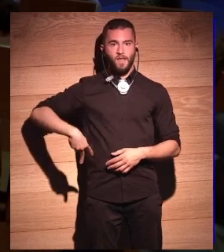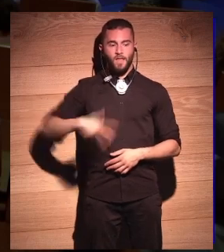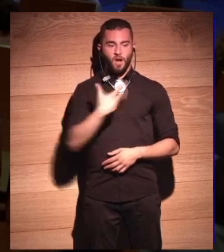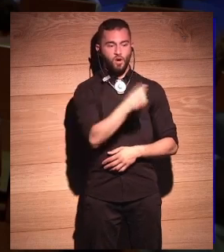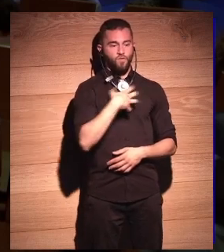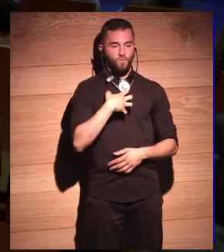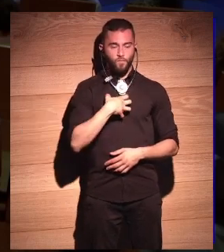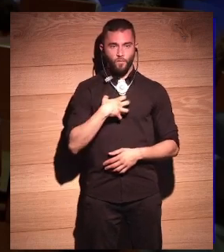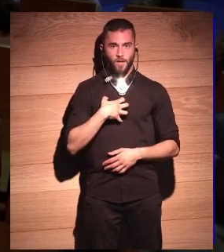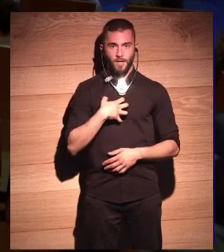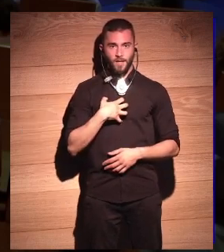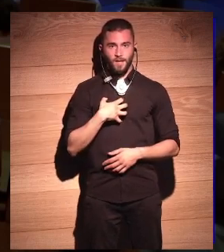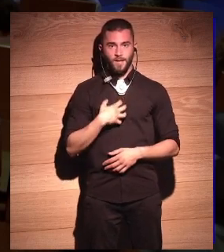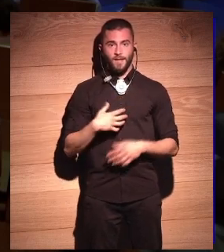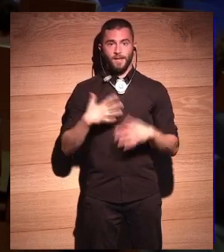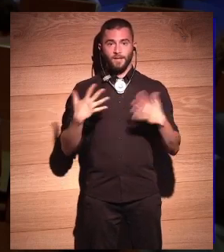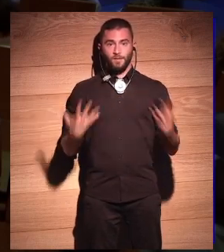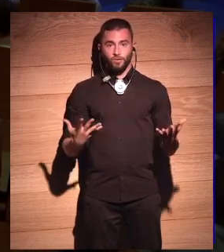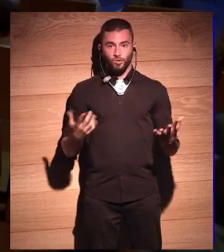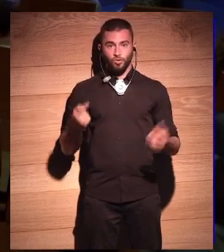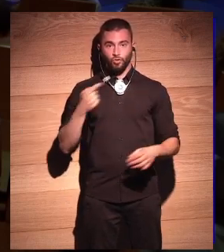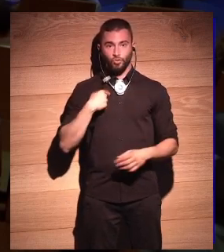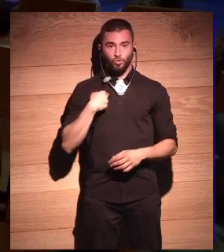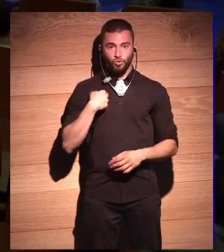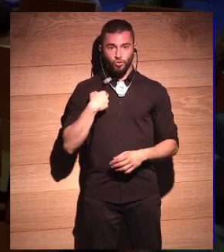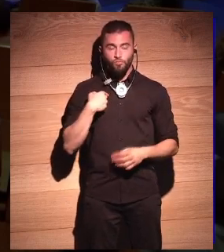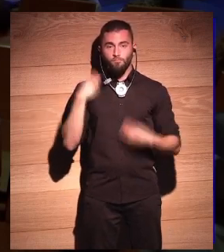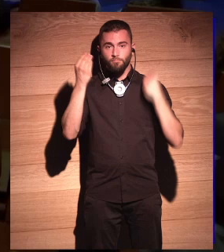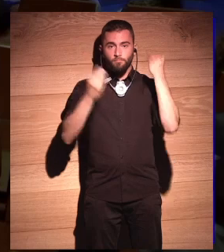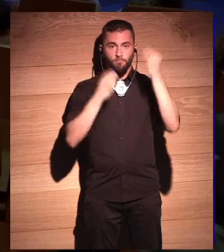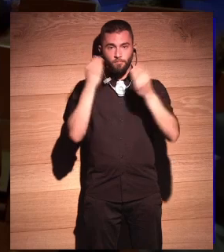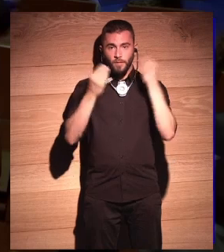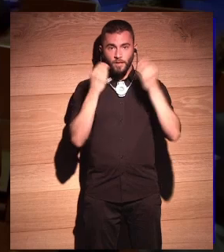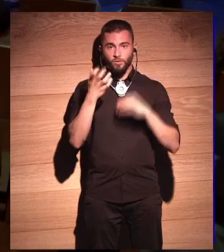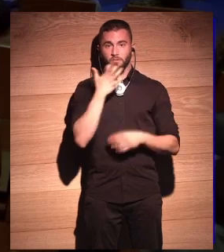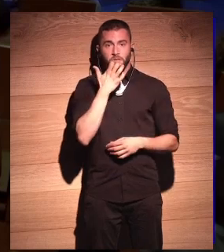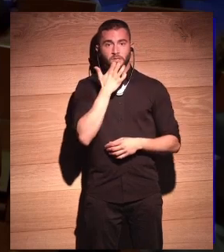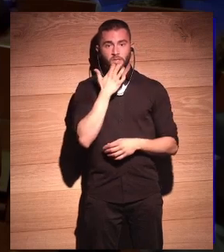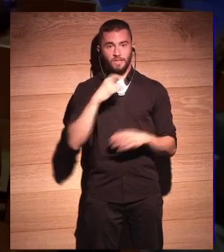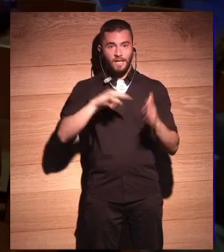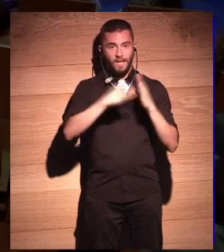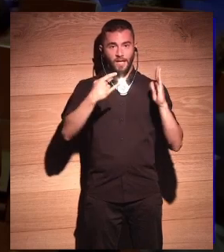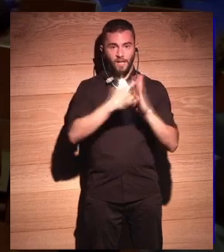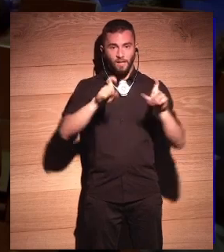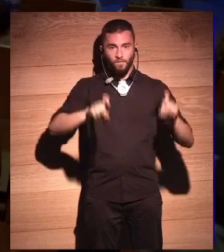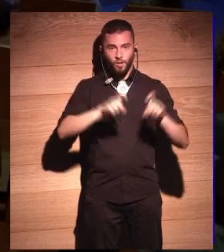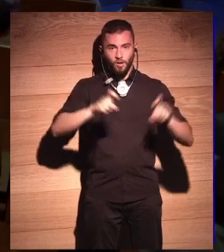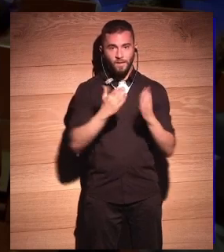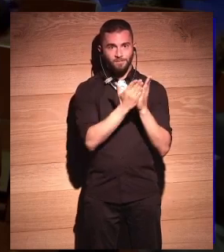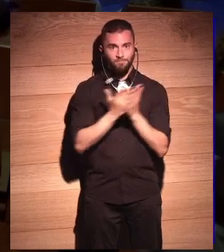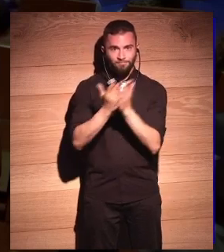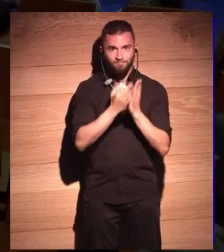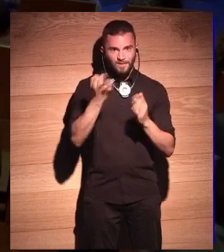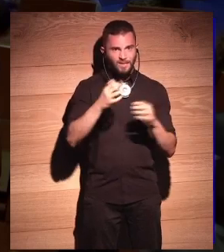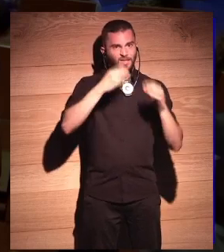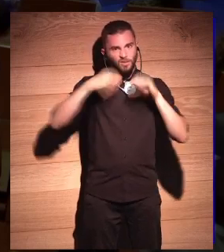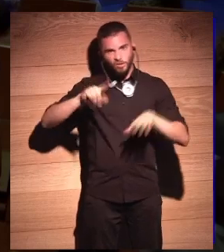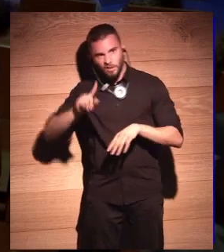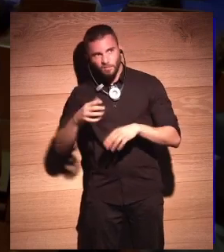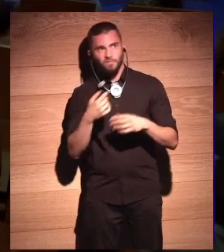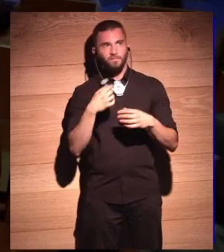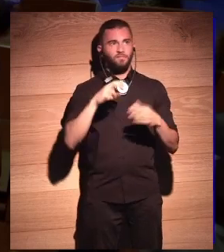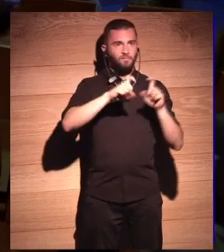I should have studied like computer science instead of history, but you never know. And no, so I'm just I'm faking